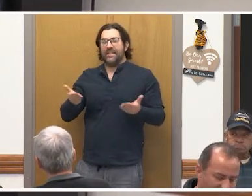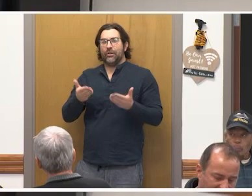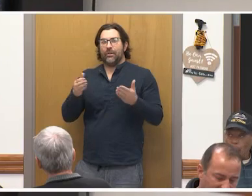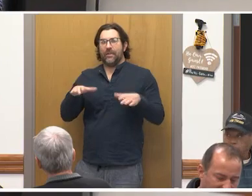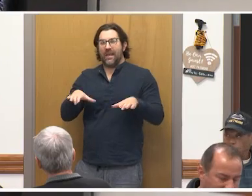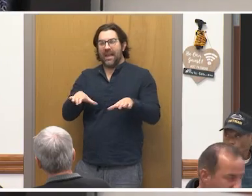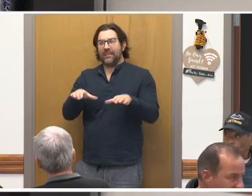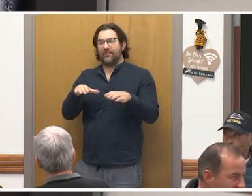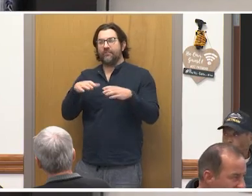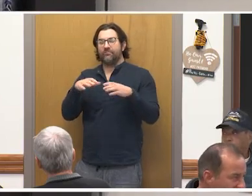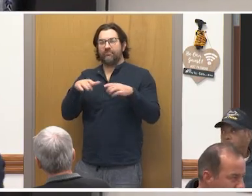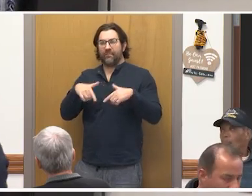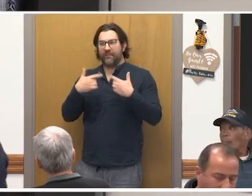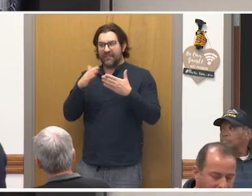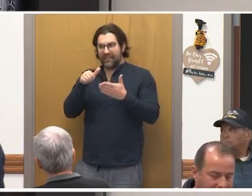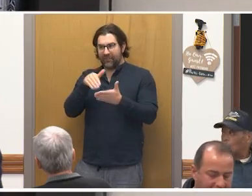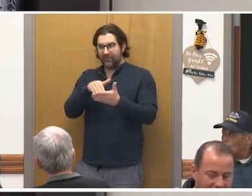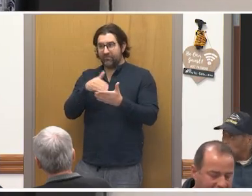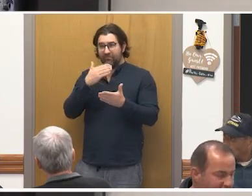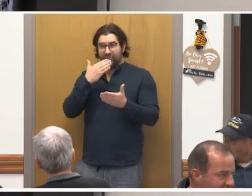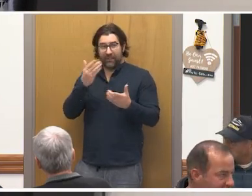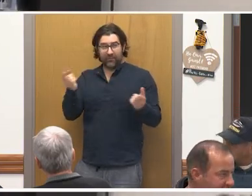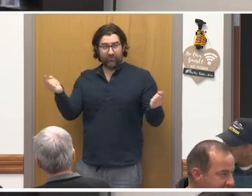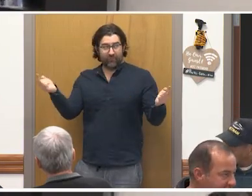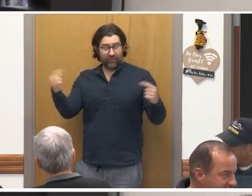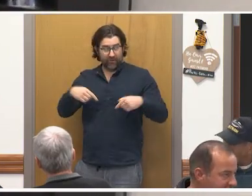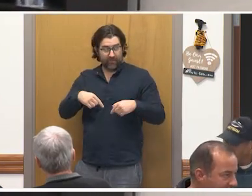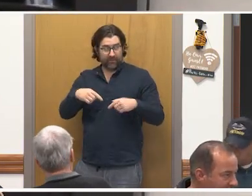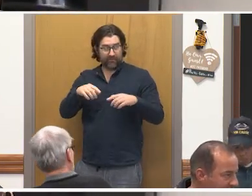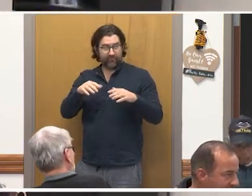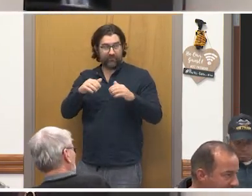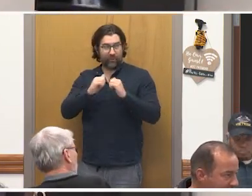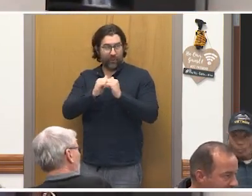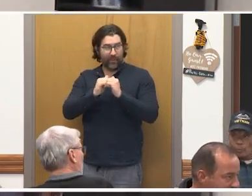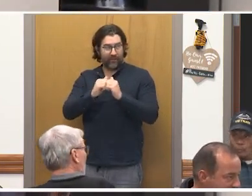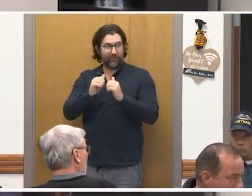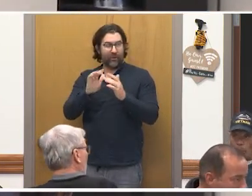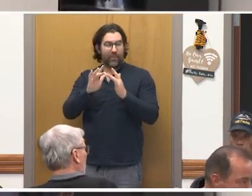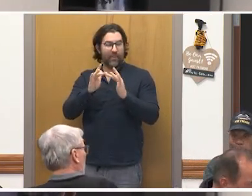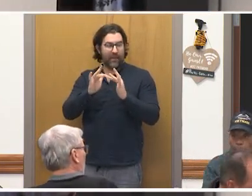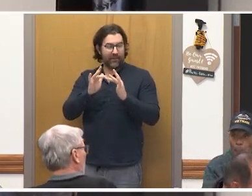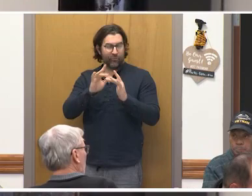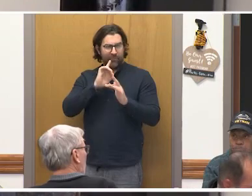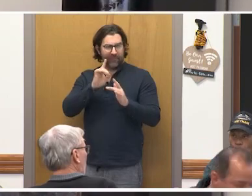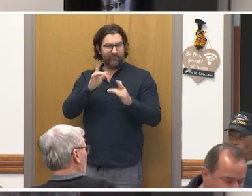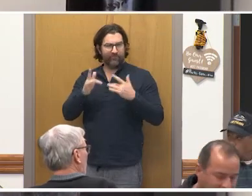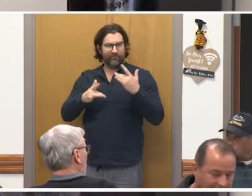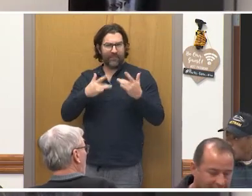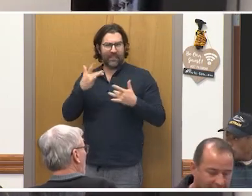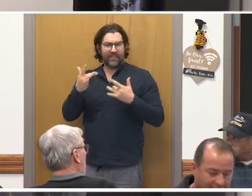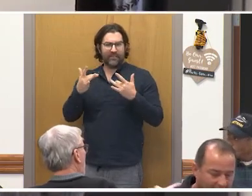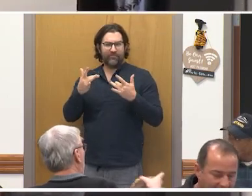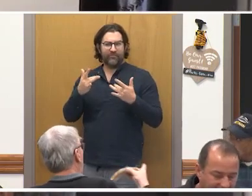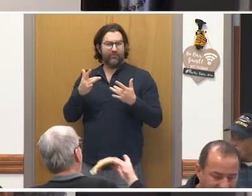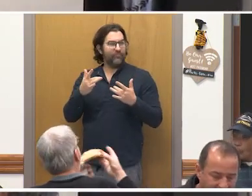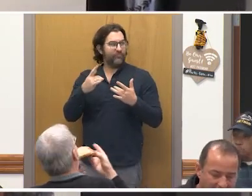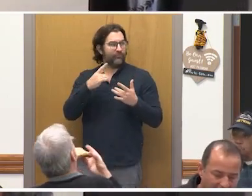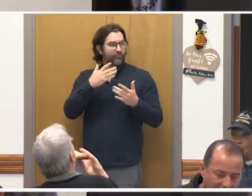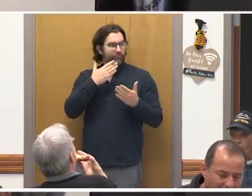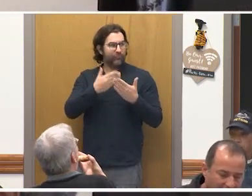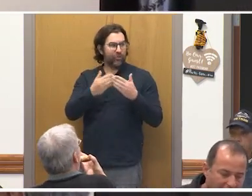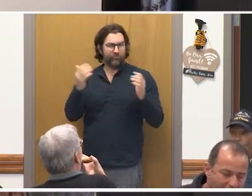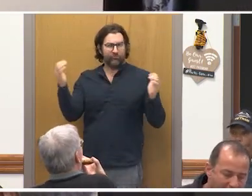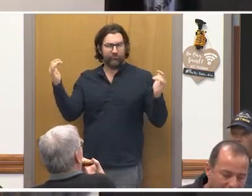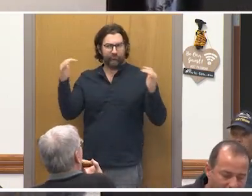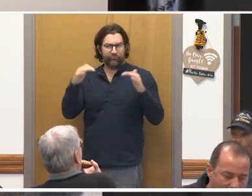Living Center. Thank you all for joining us in person and online. Really excited to have a really good